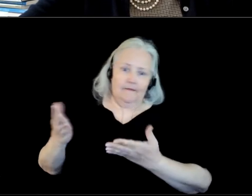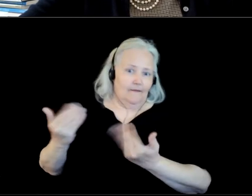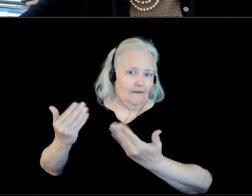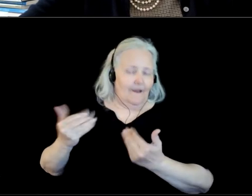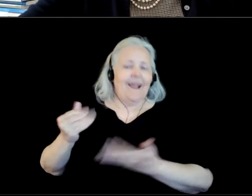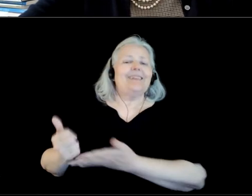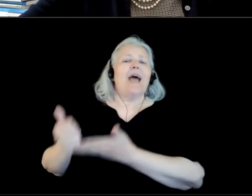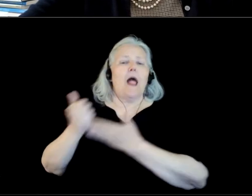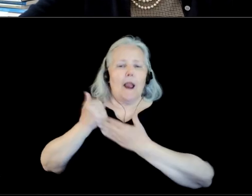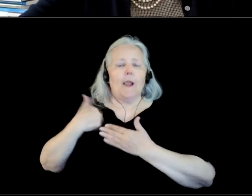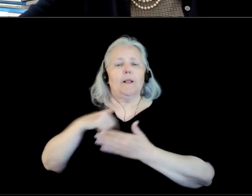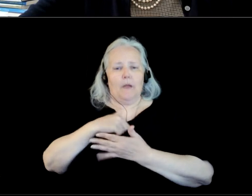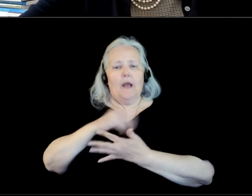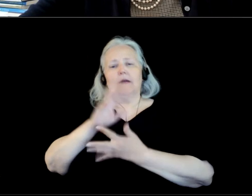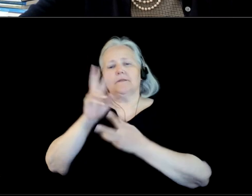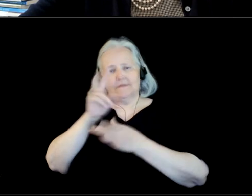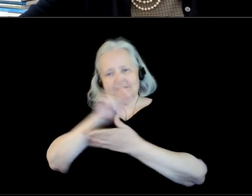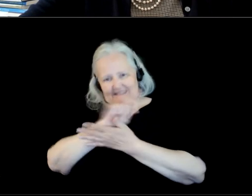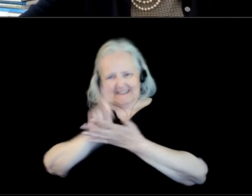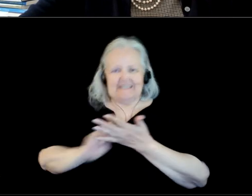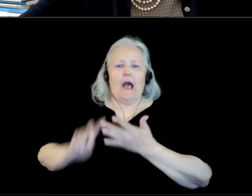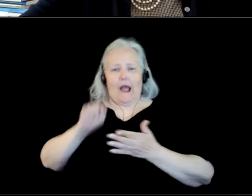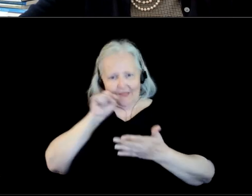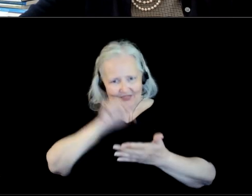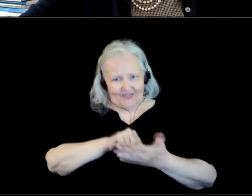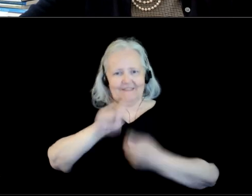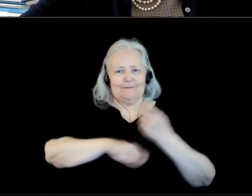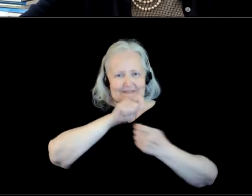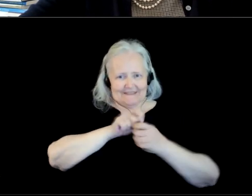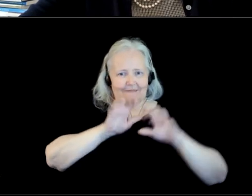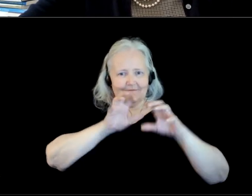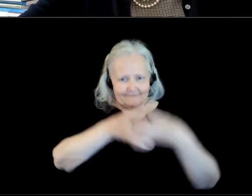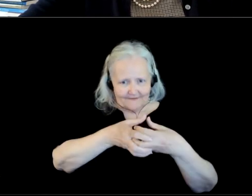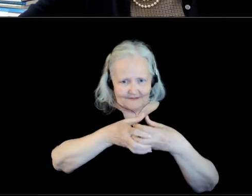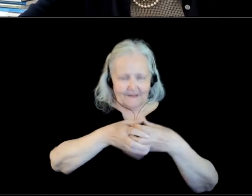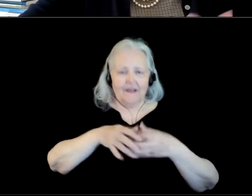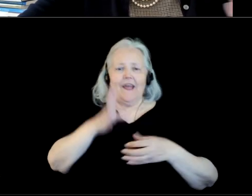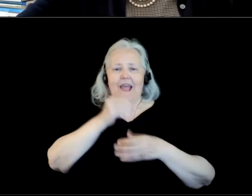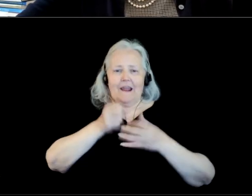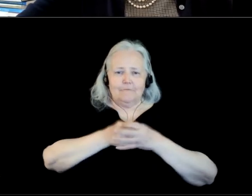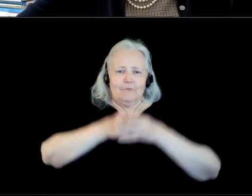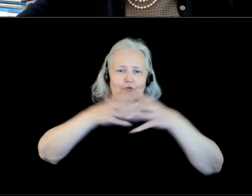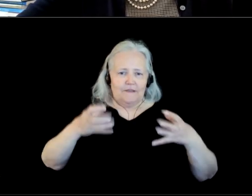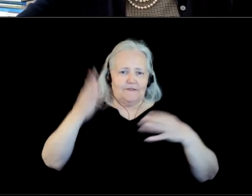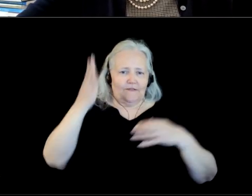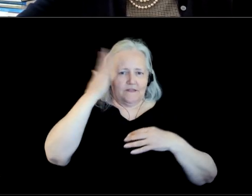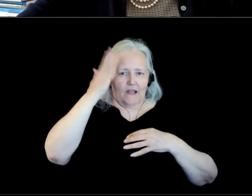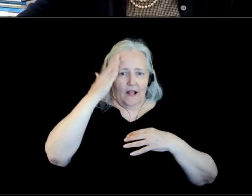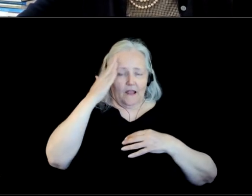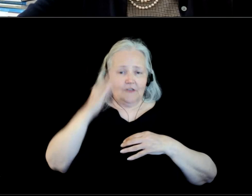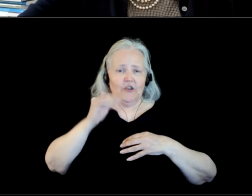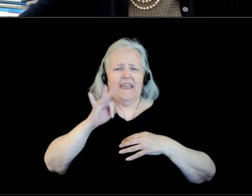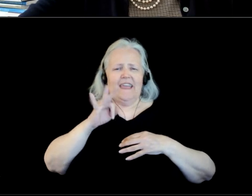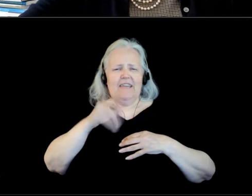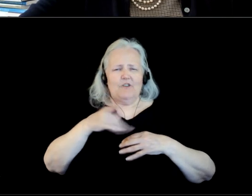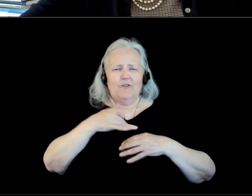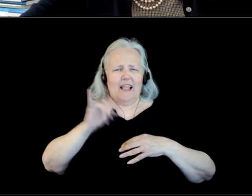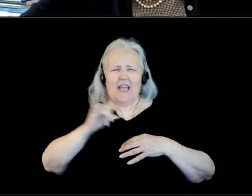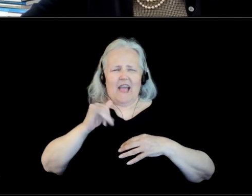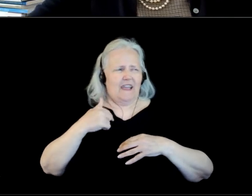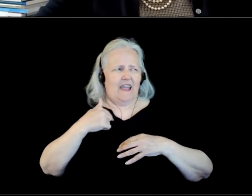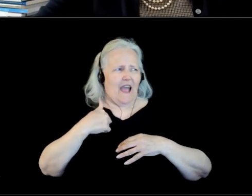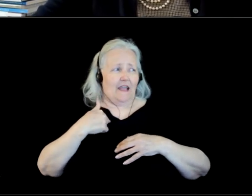this section and this this knowledge. And if you are not sure that I know you and you want to volunteer as a